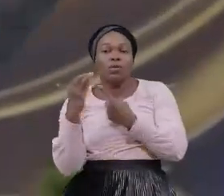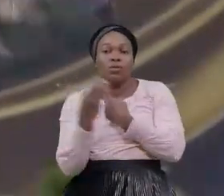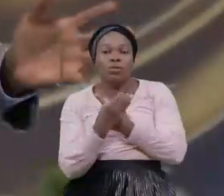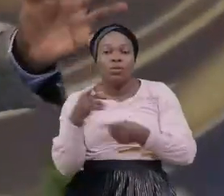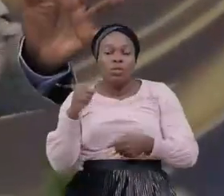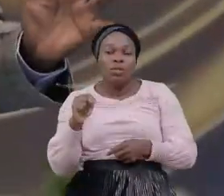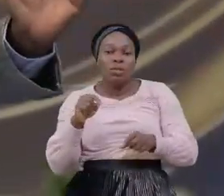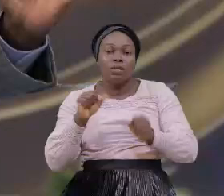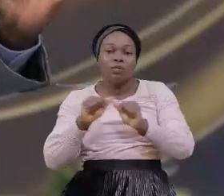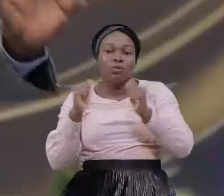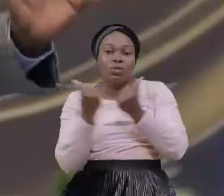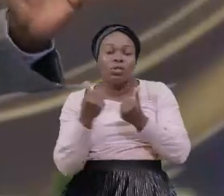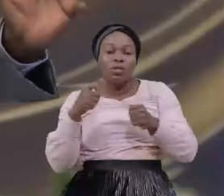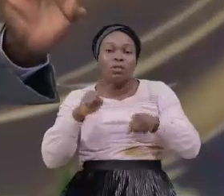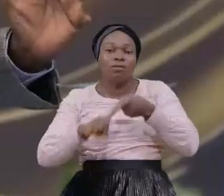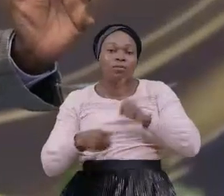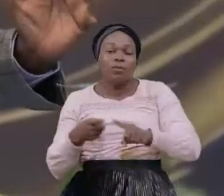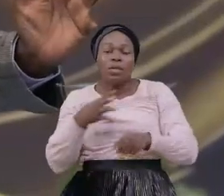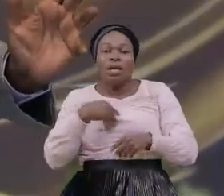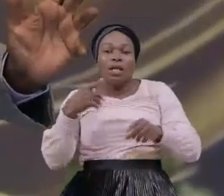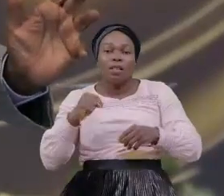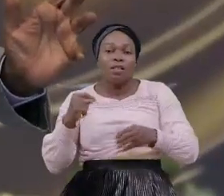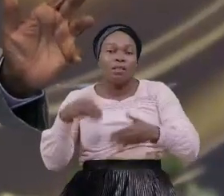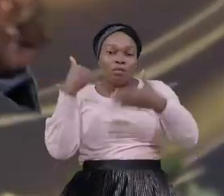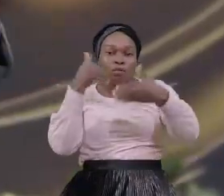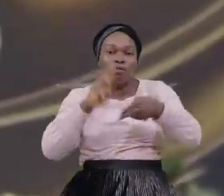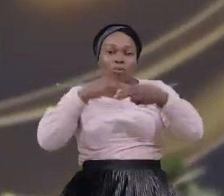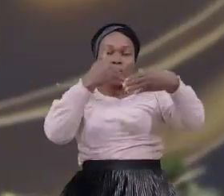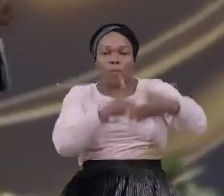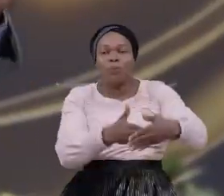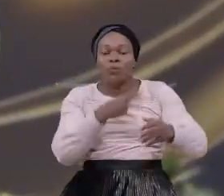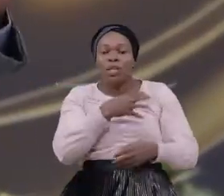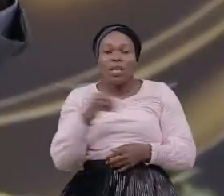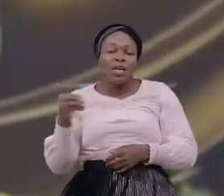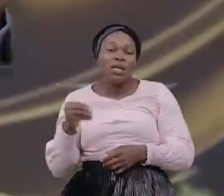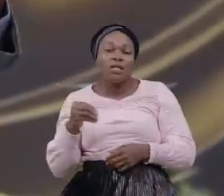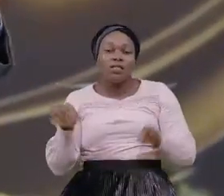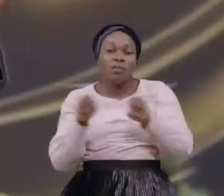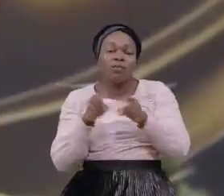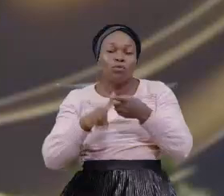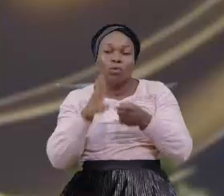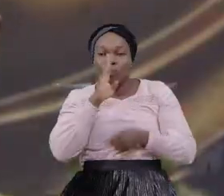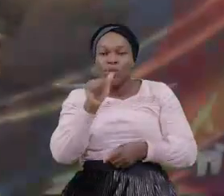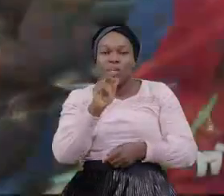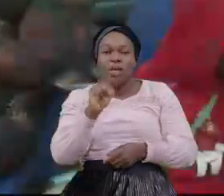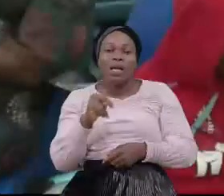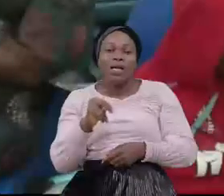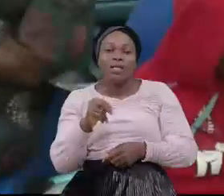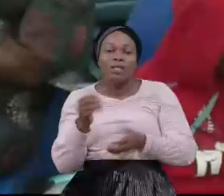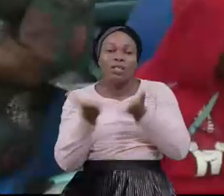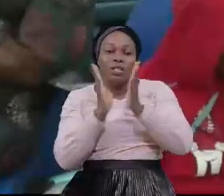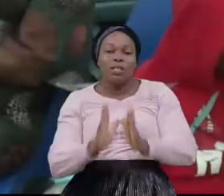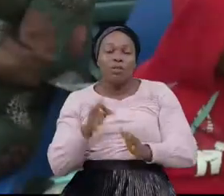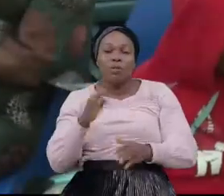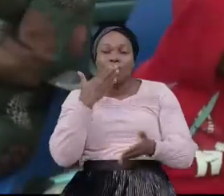and the subordinates, I am going to be an agent of good health, soundness